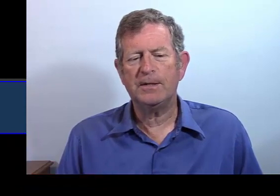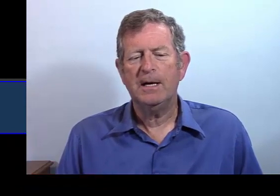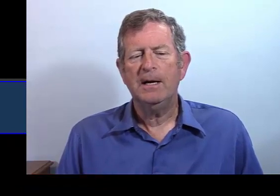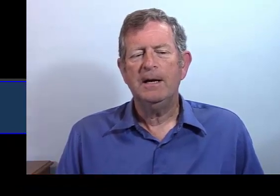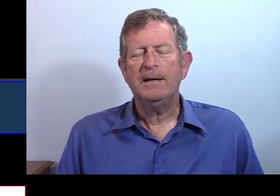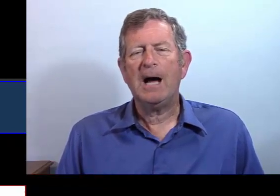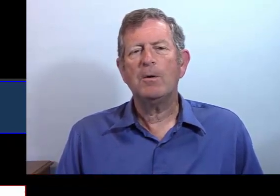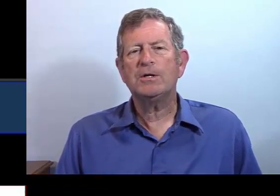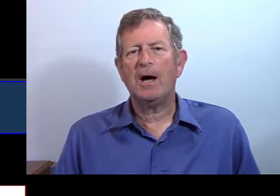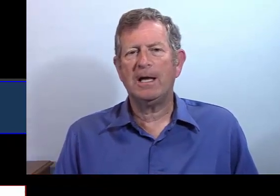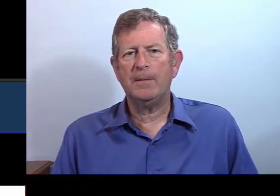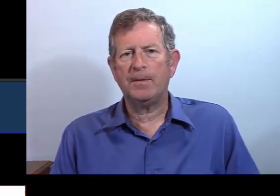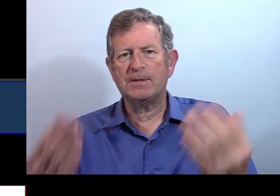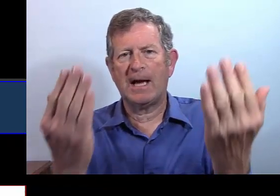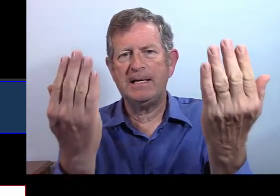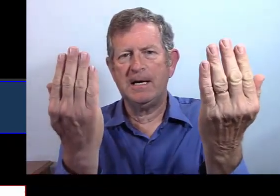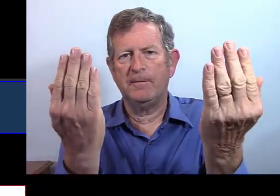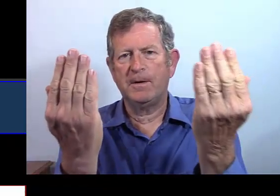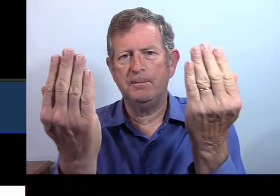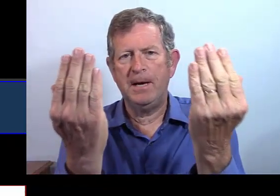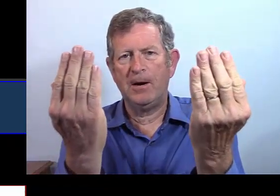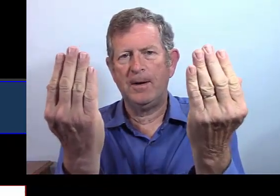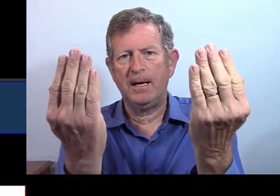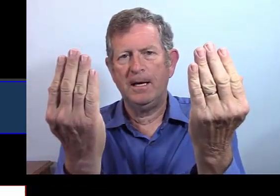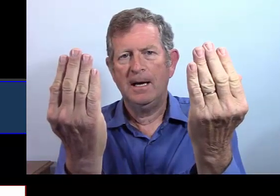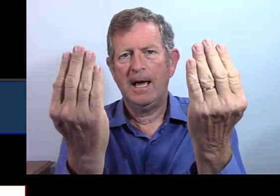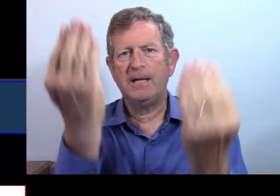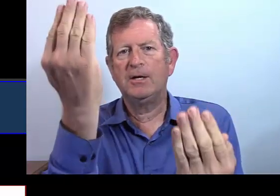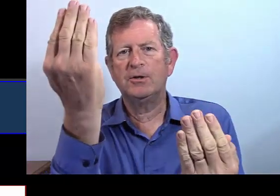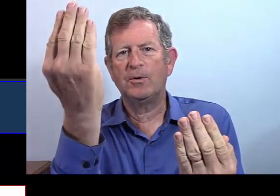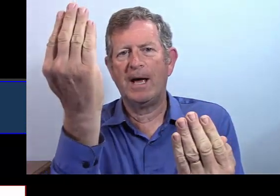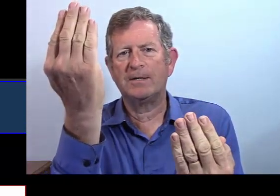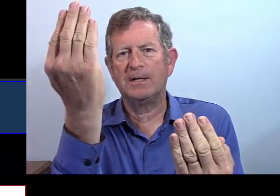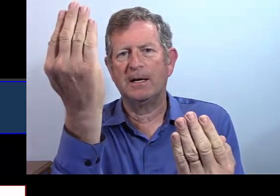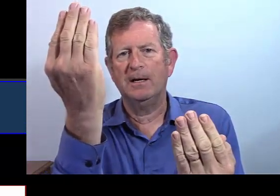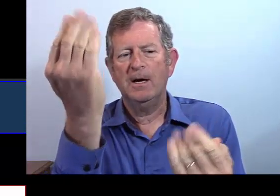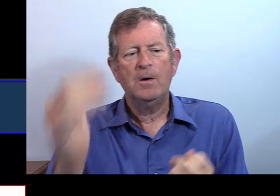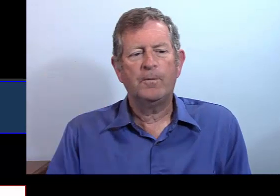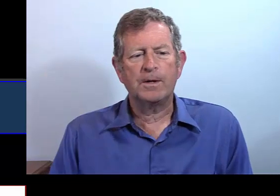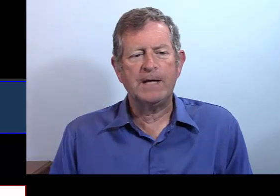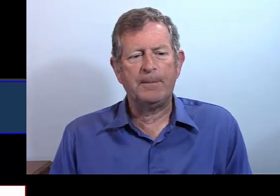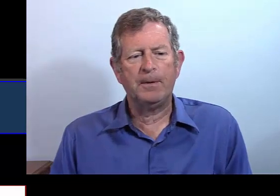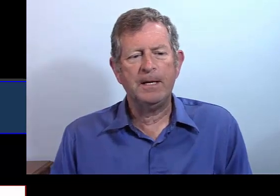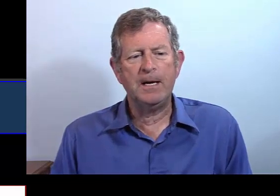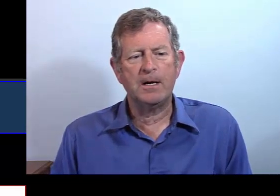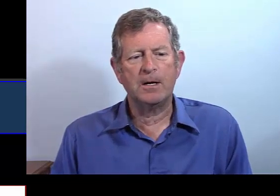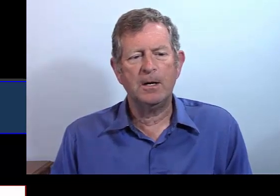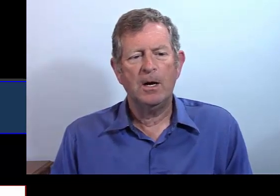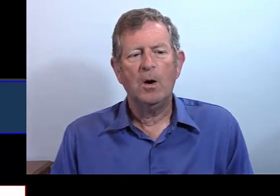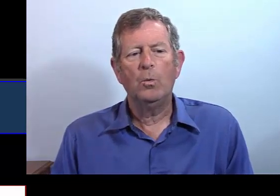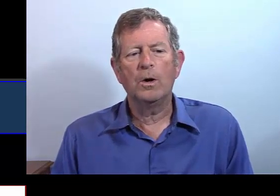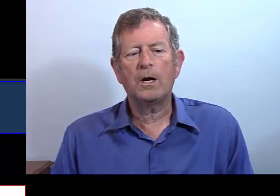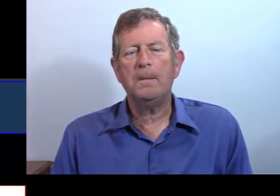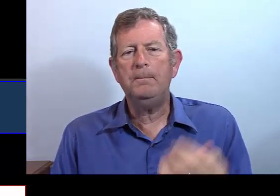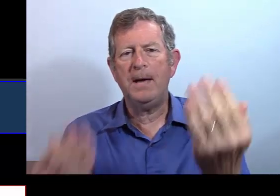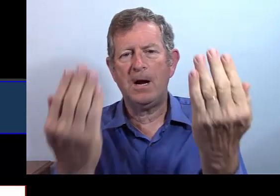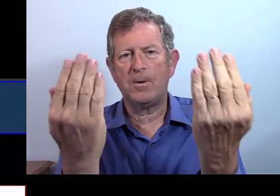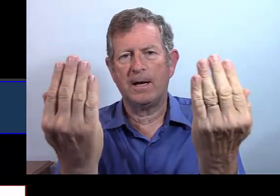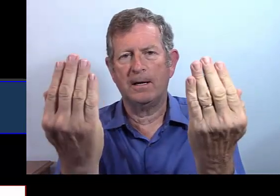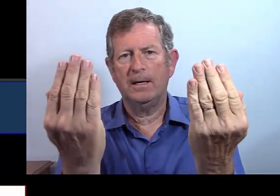here it is. Now we're talking about this idea of comparing and contrasting. For example, here